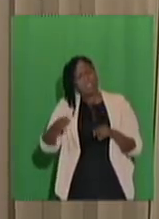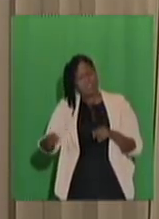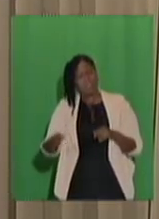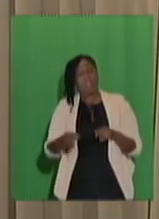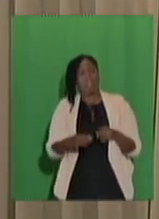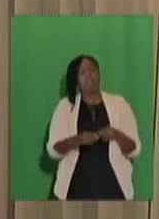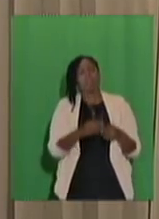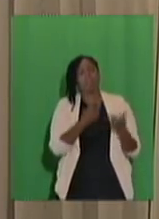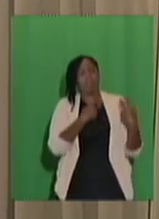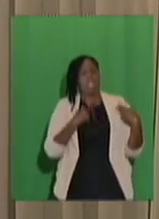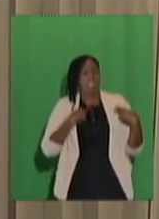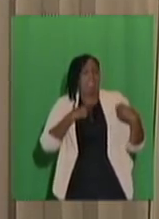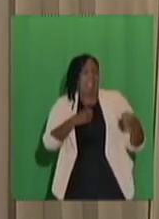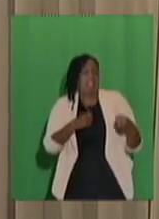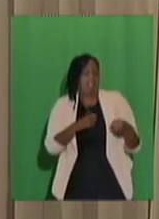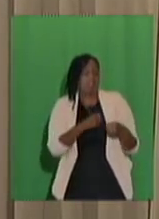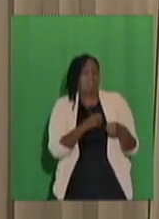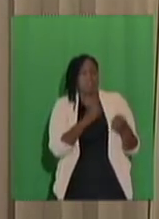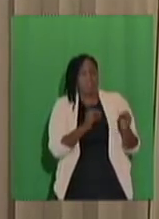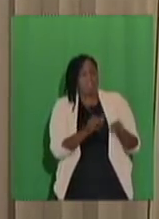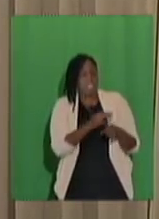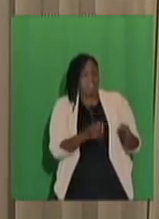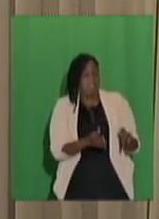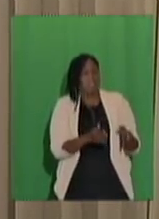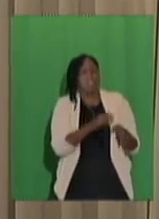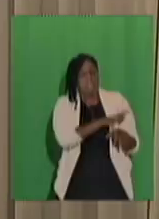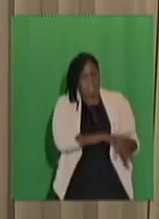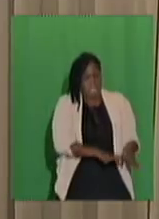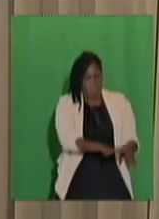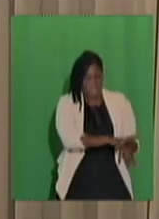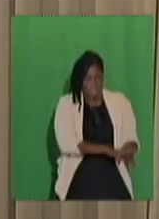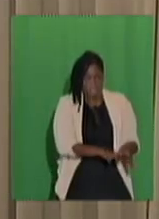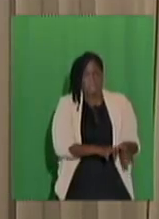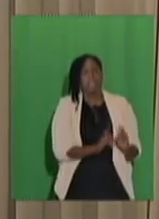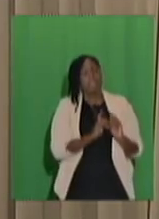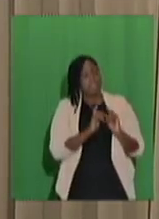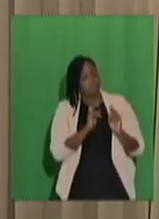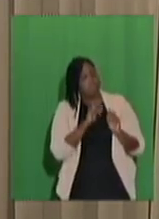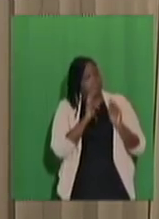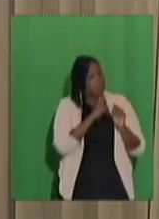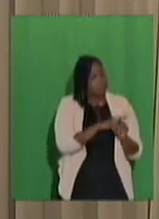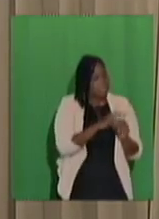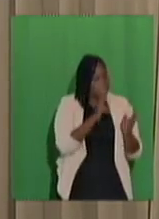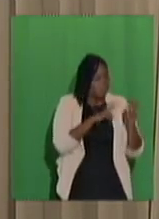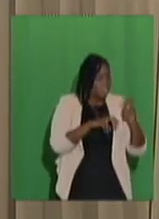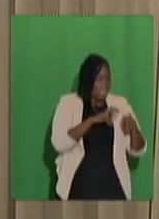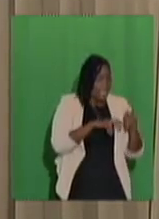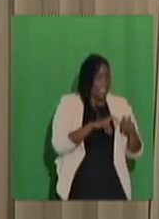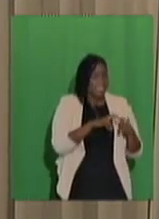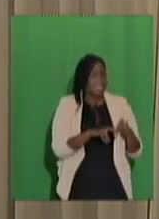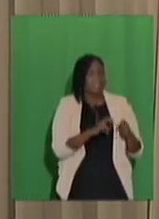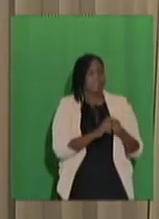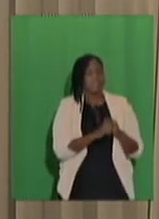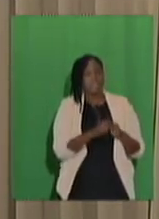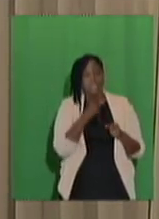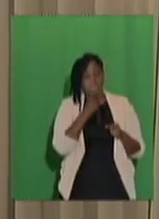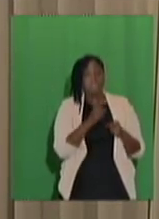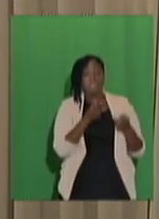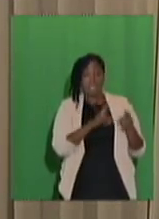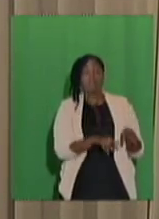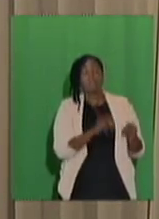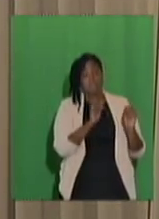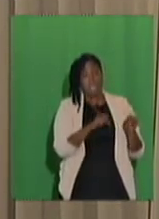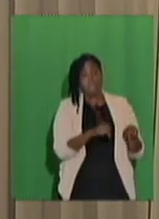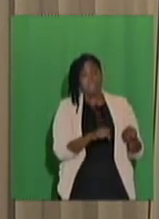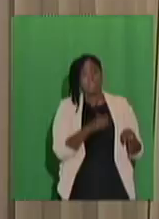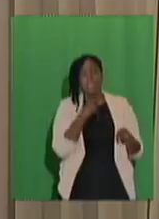patients even at least for 7 days after discharge, after getting your second negative. So that has been done. I have not received any reports from them